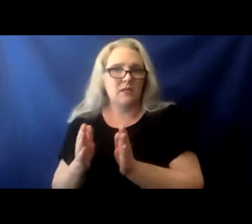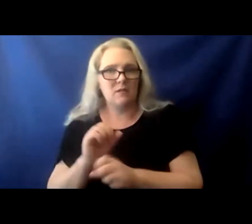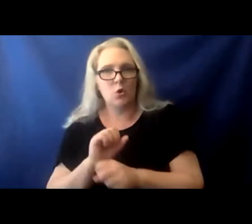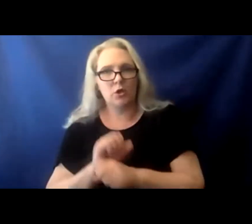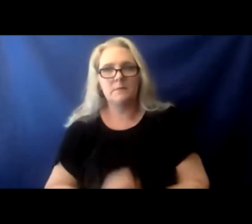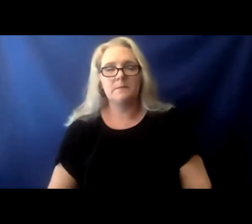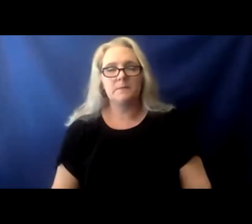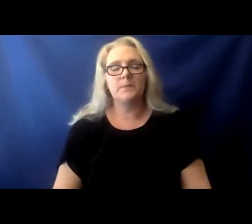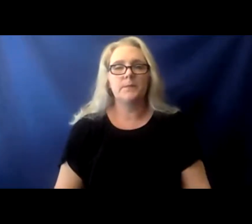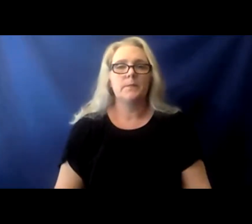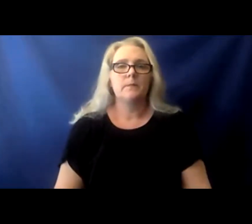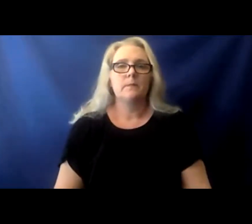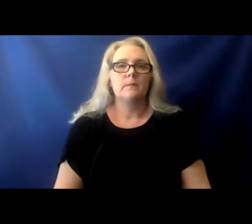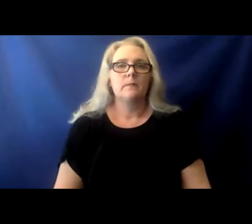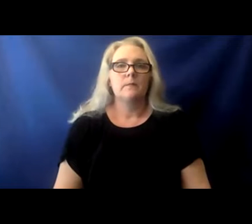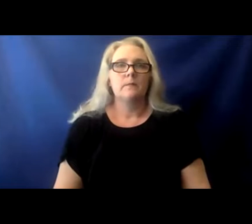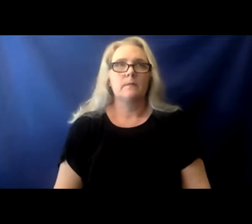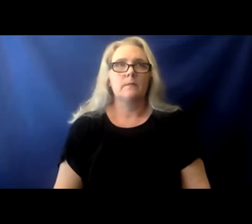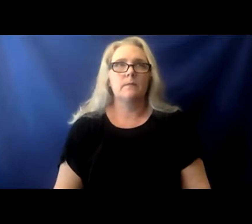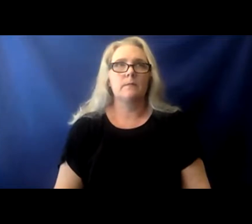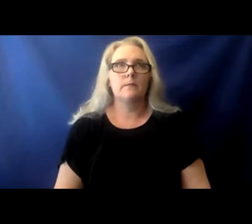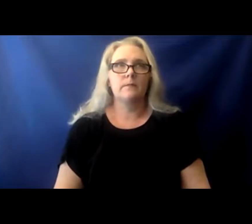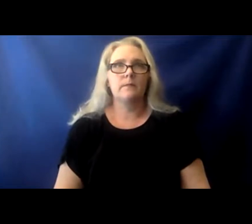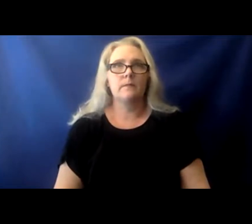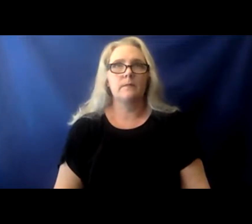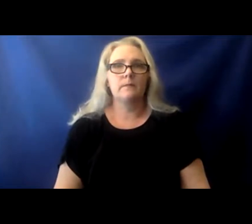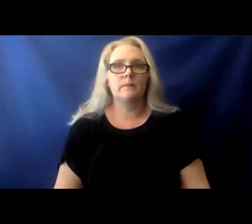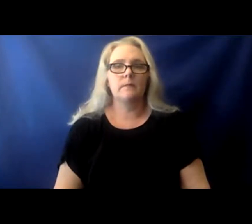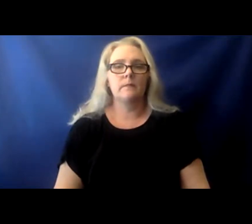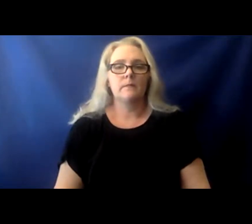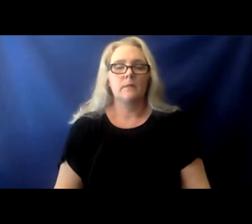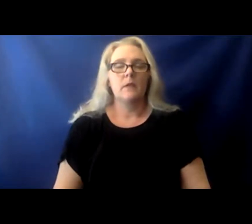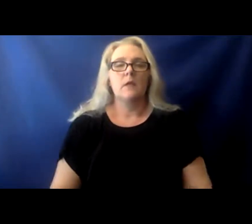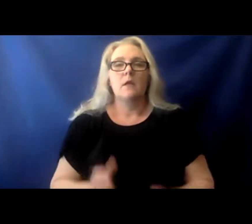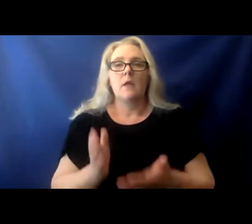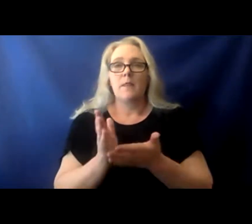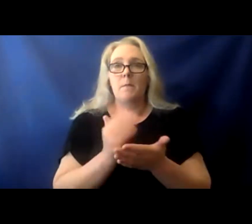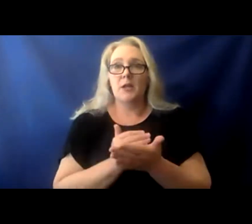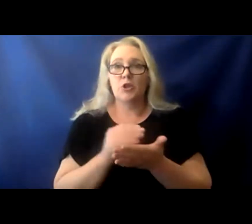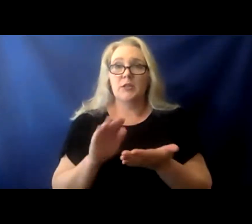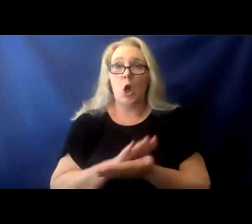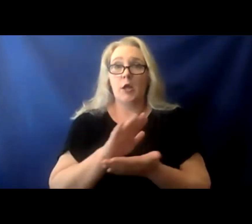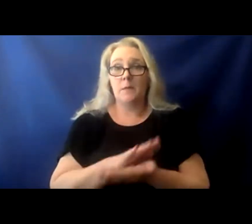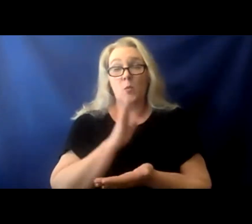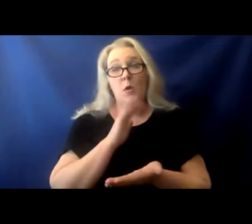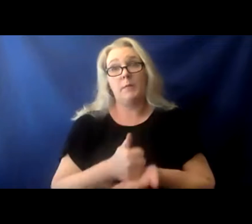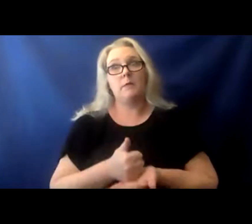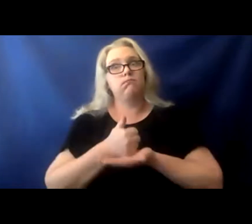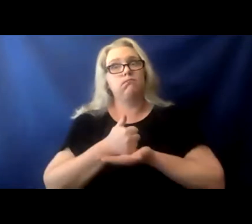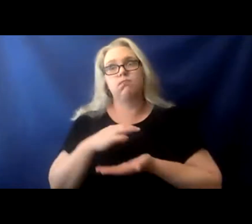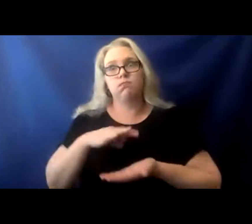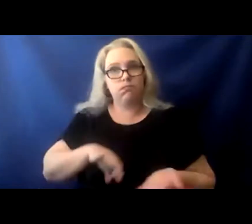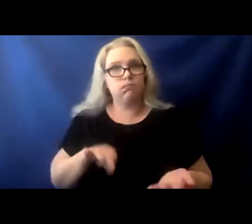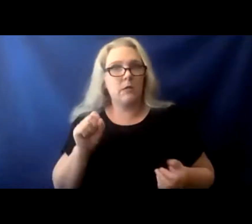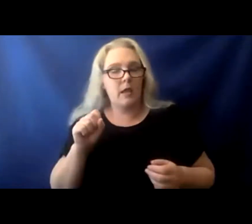A little more transactionally, it sounds like the budget document will be super helpful. So we will be working on that to kind of try to map.